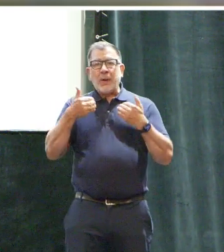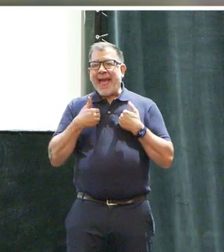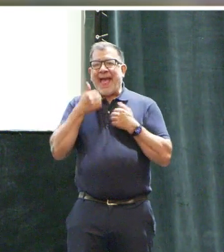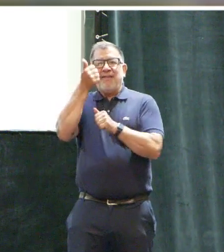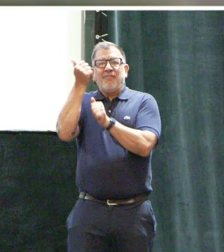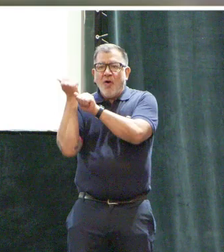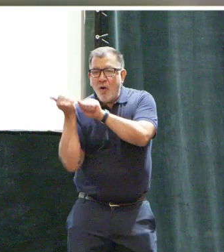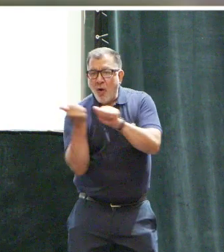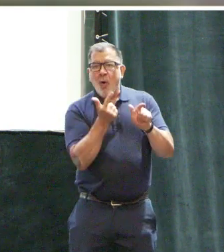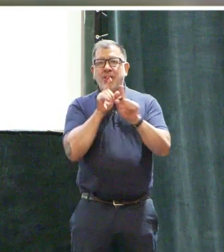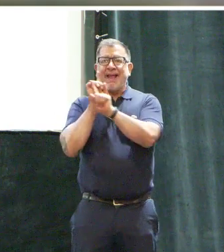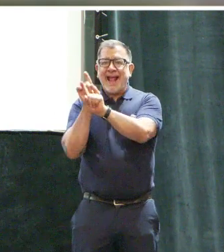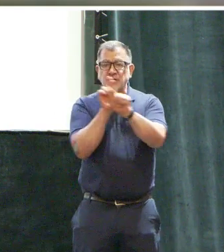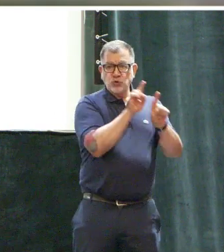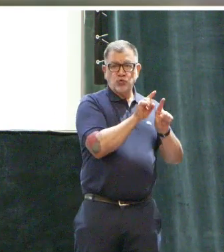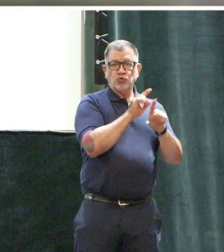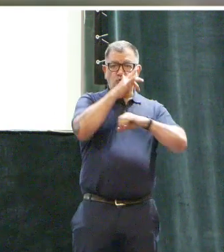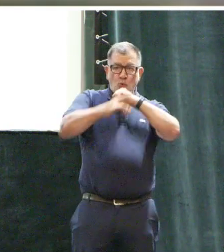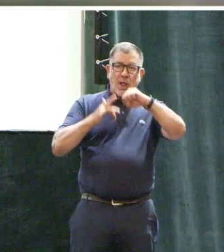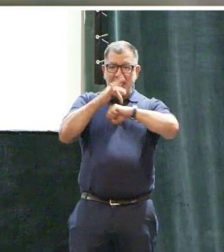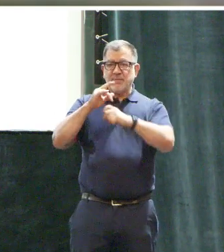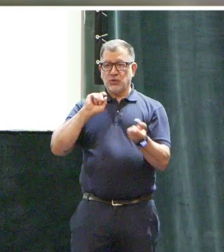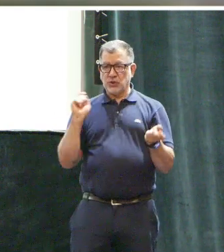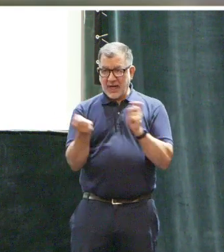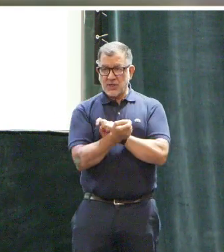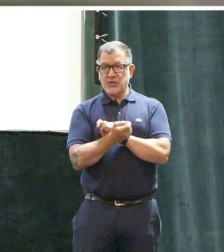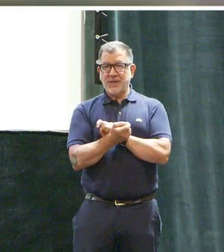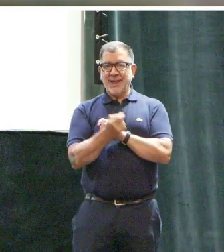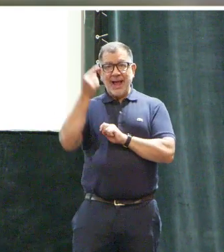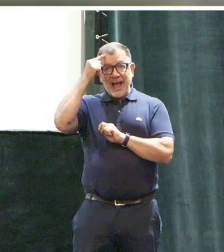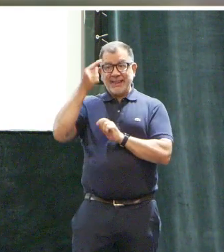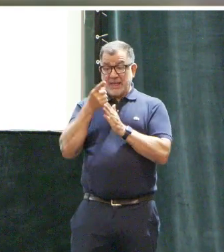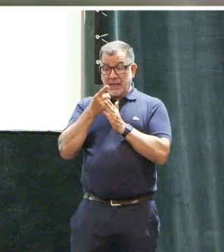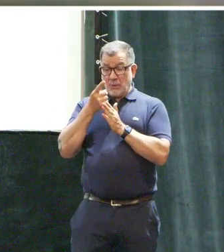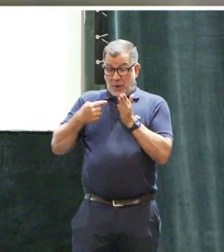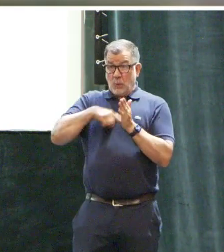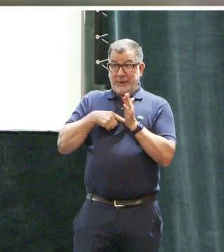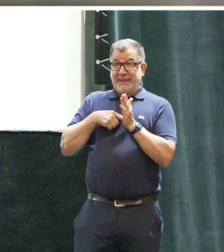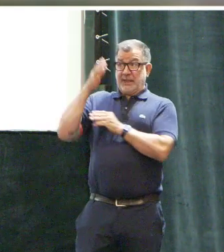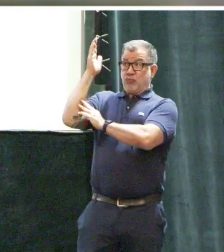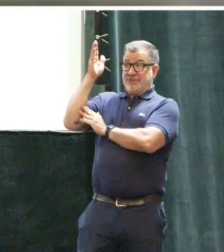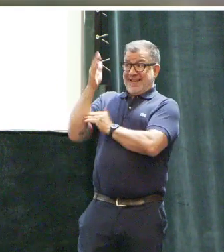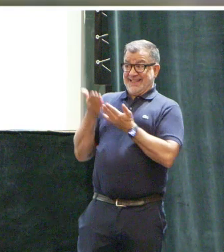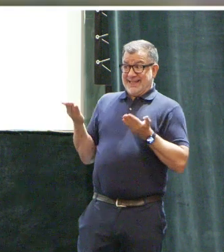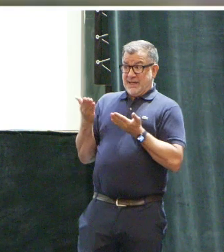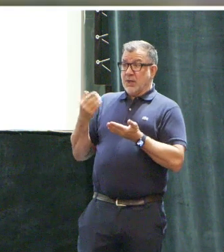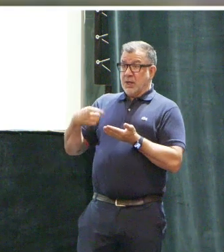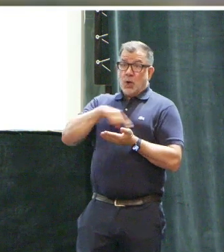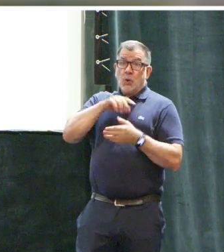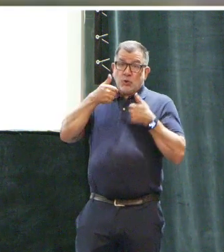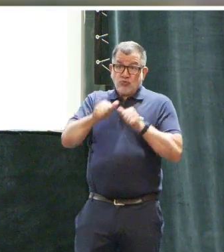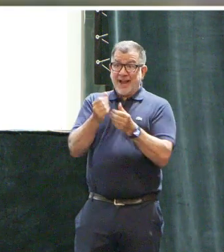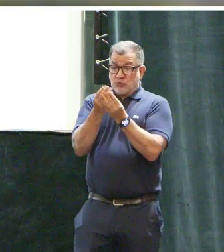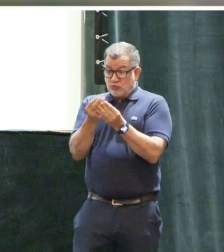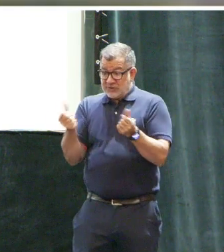the risks that climate change presents here. I don't think we present here in this conversation an answer to all of the challenges we face. We think this will